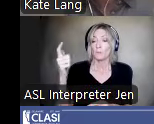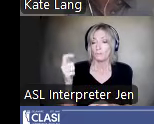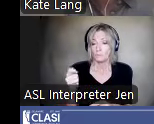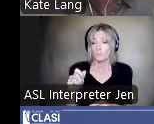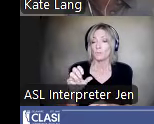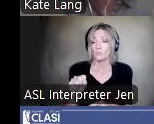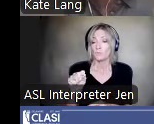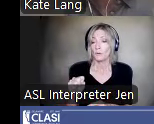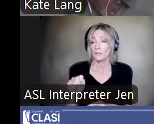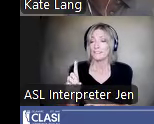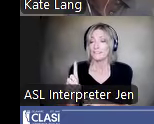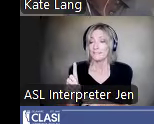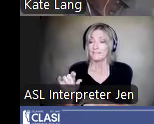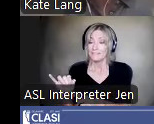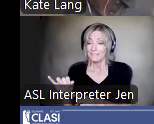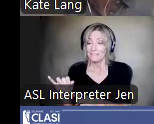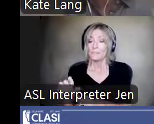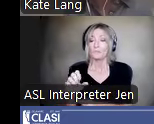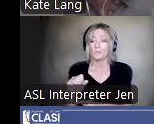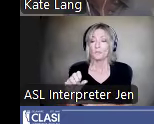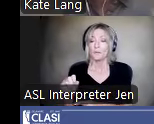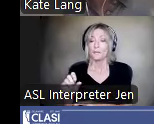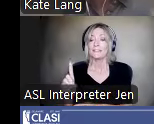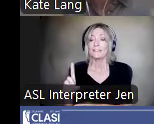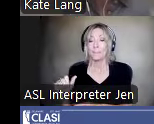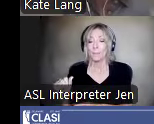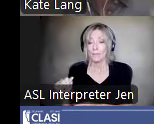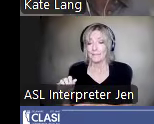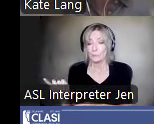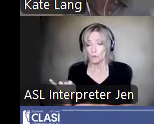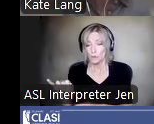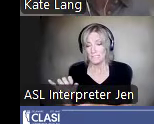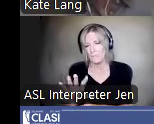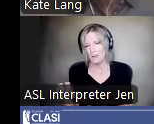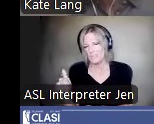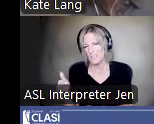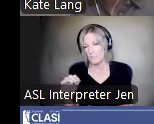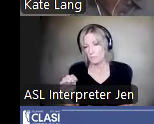disability insurance or SSDI benefits. Those are about 10%,